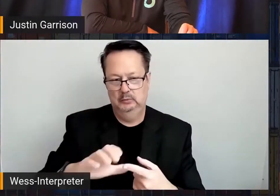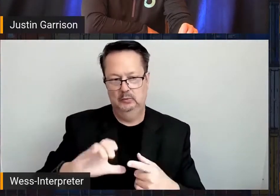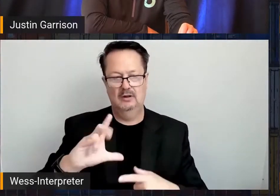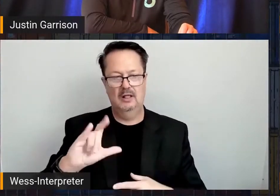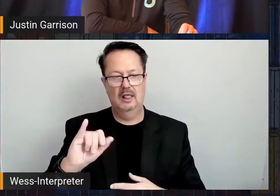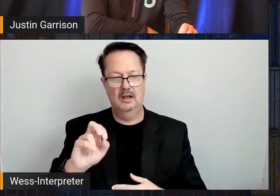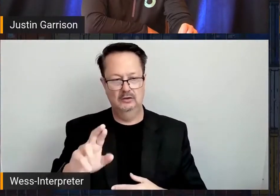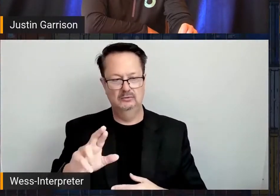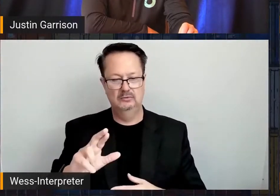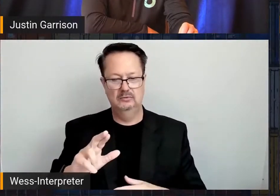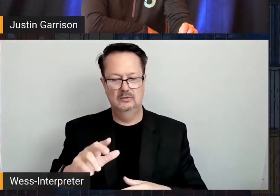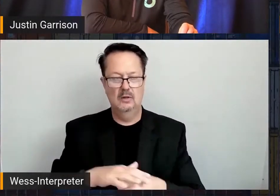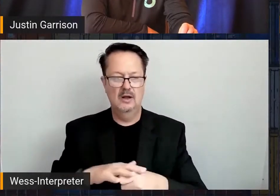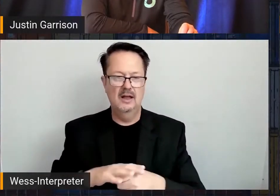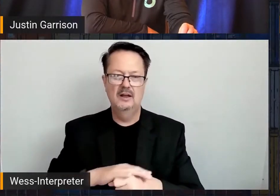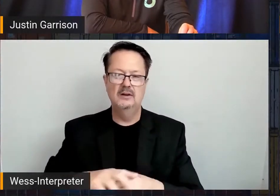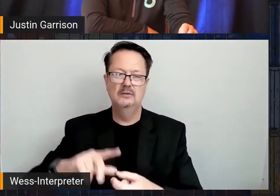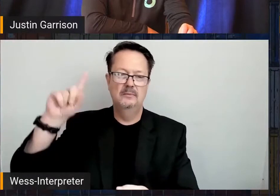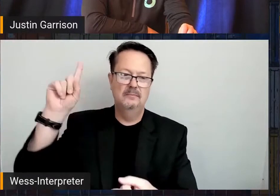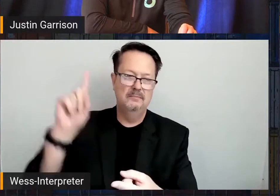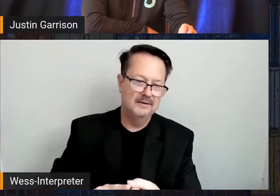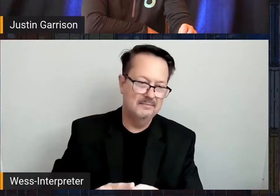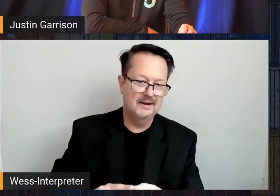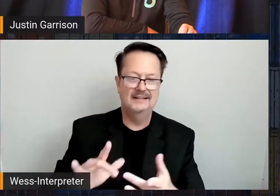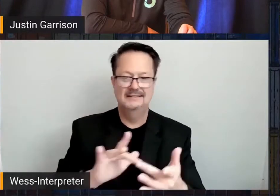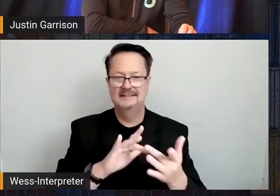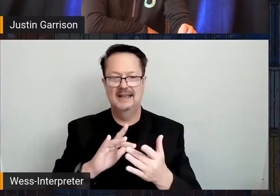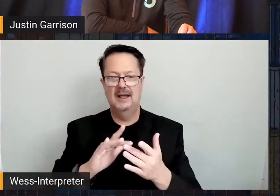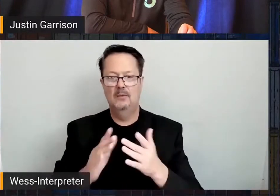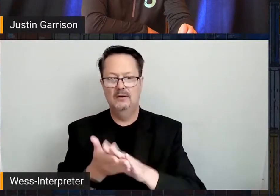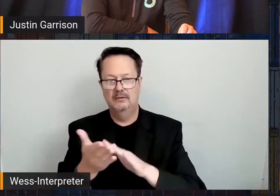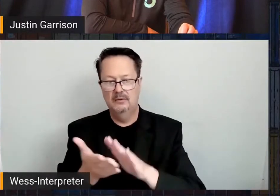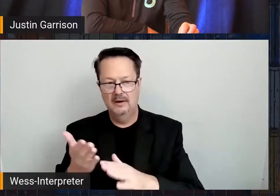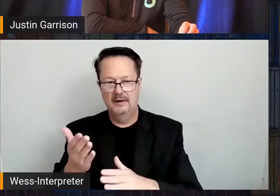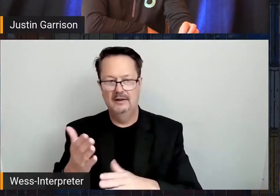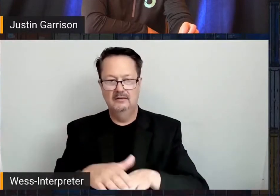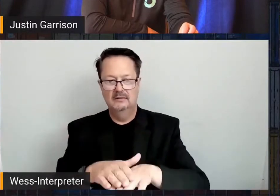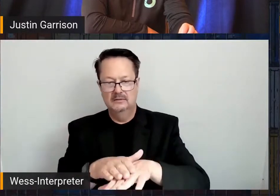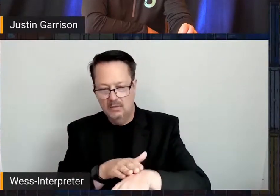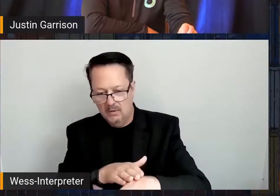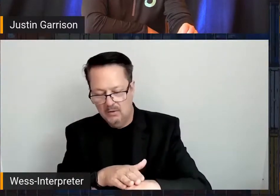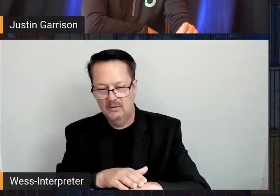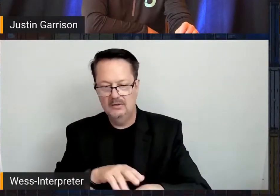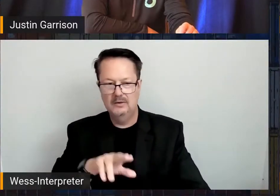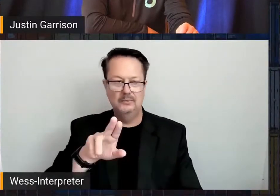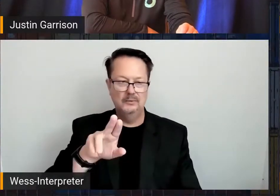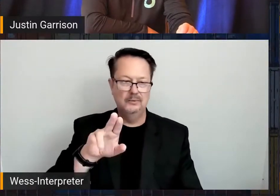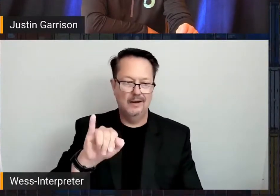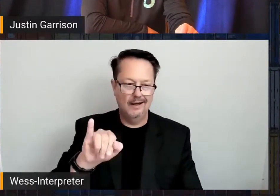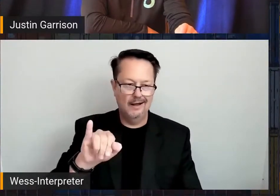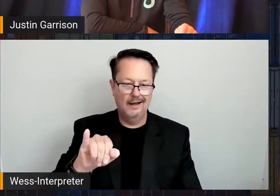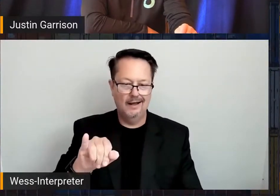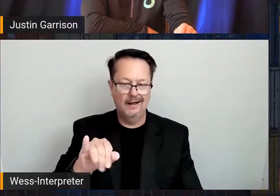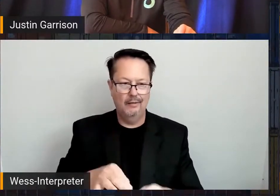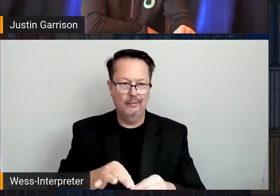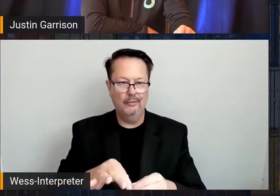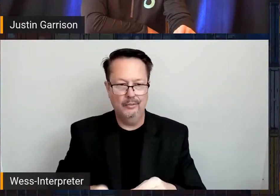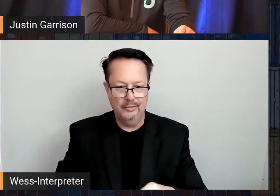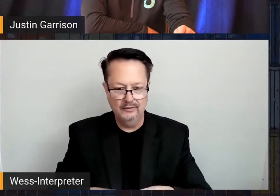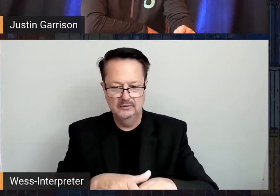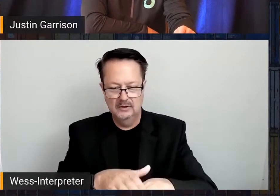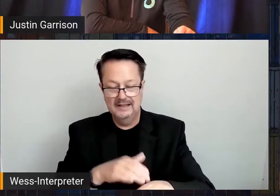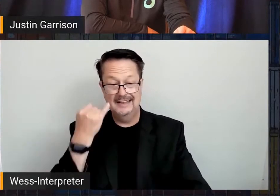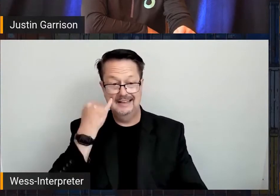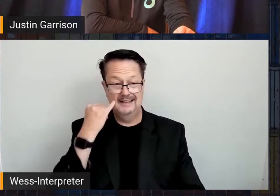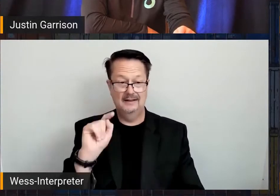minimize any network latency, which could cause UI lagging, for example. So if you have a cluster in